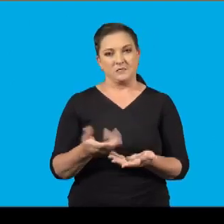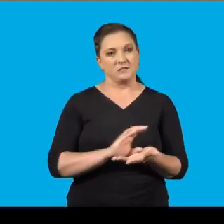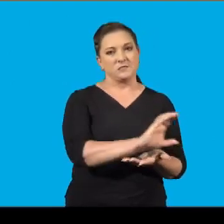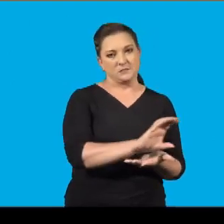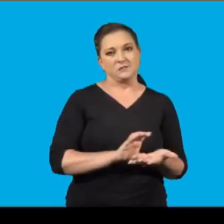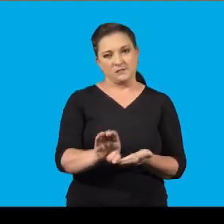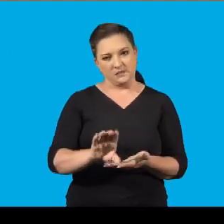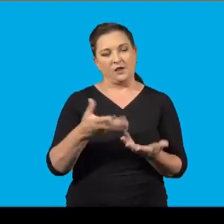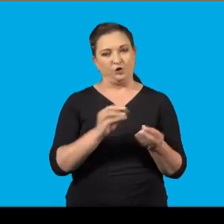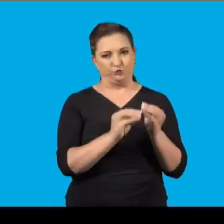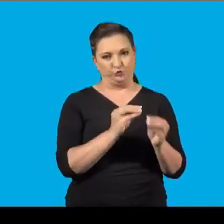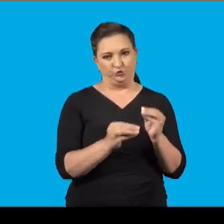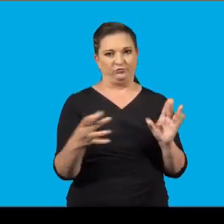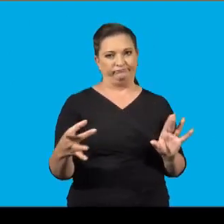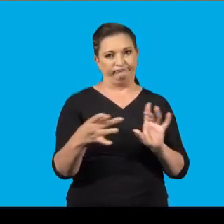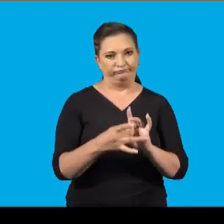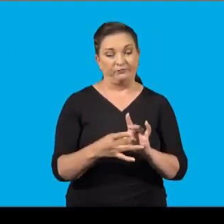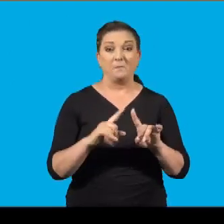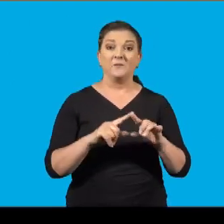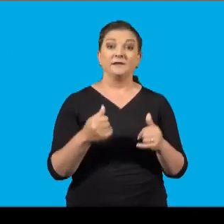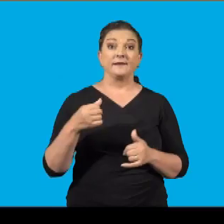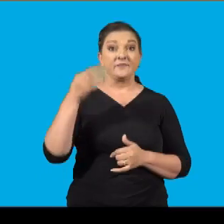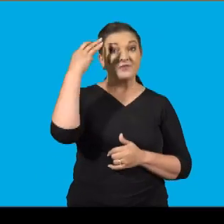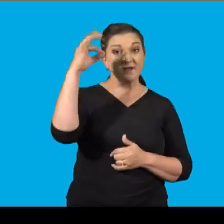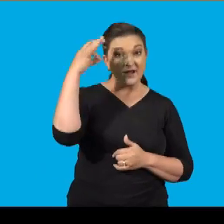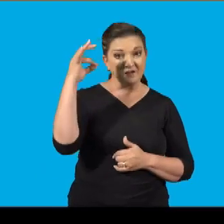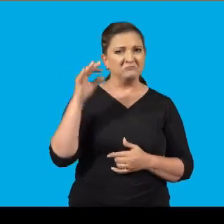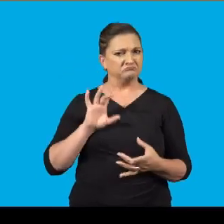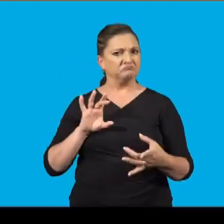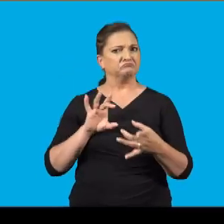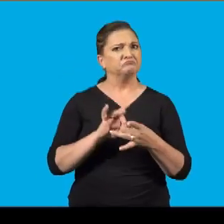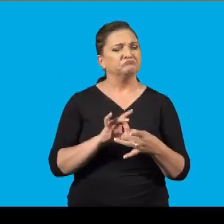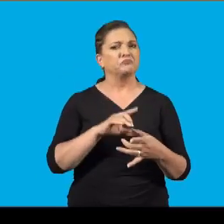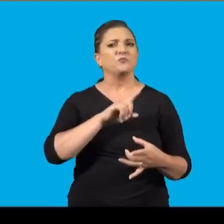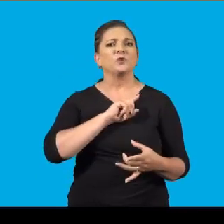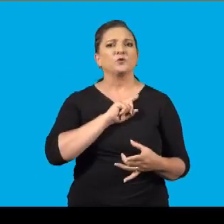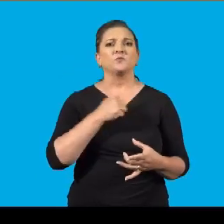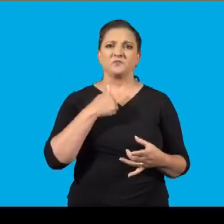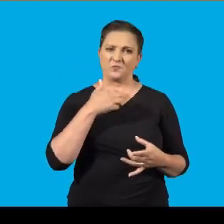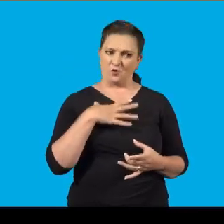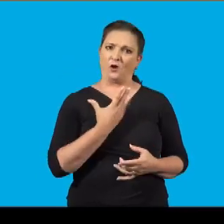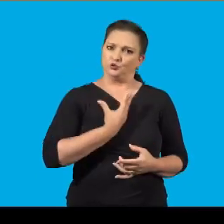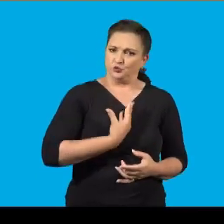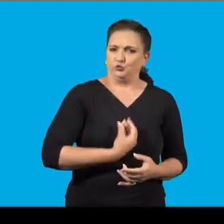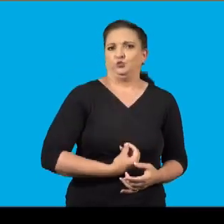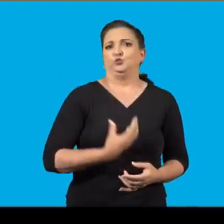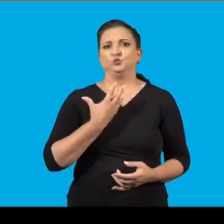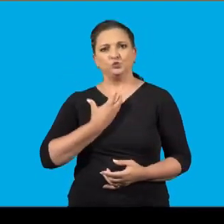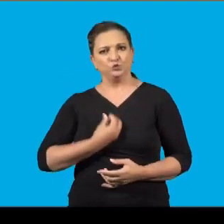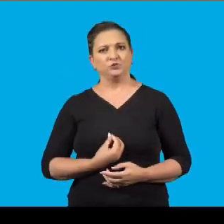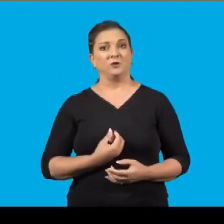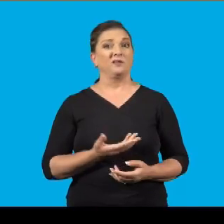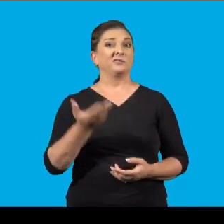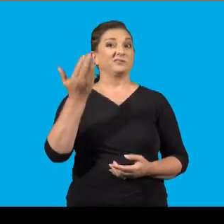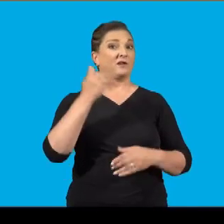their dignity restored, to show that the government was committed to the healing of the